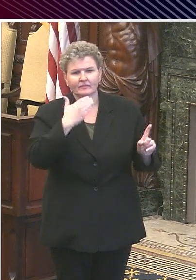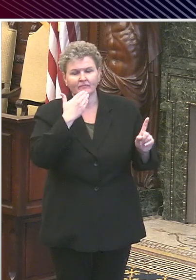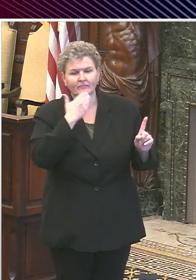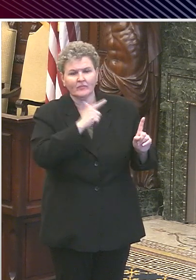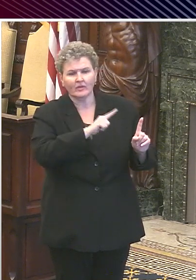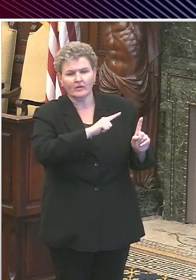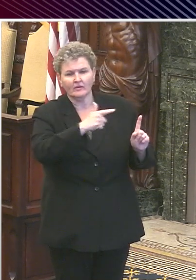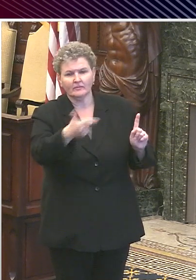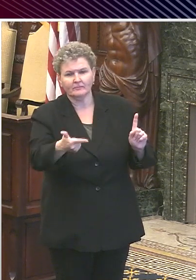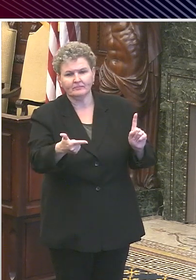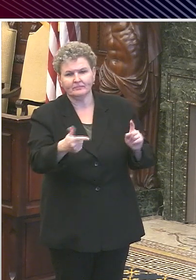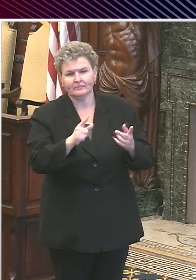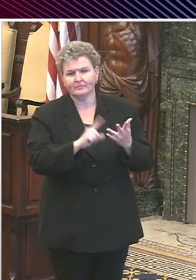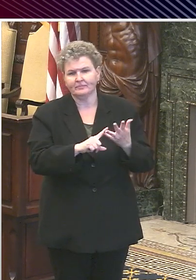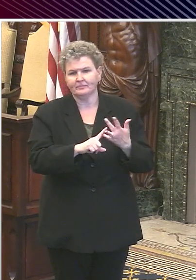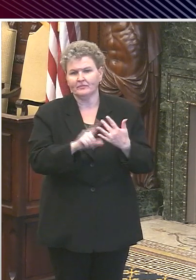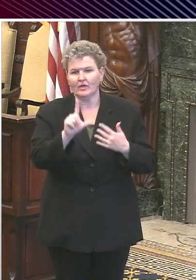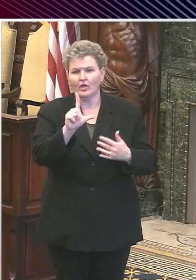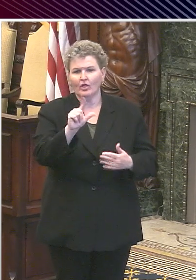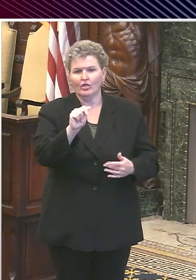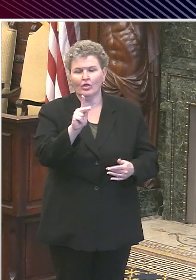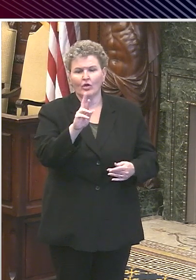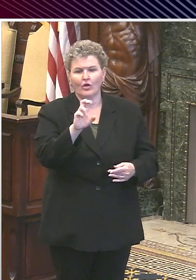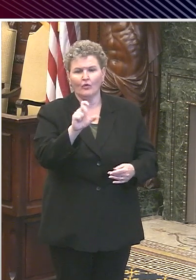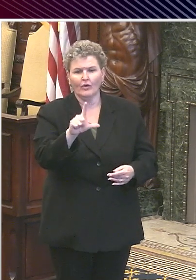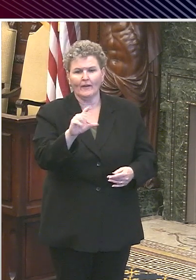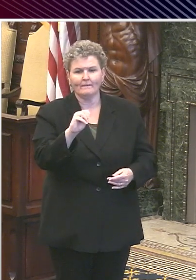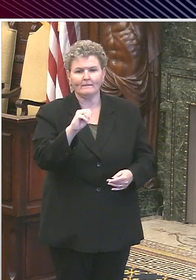now to Laura McChrystal of the Inquirer.